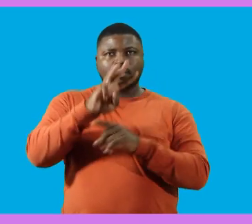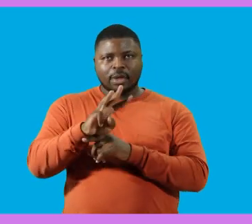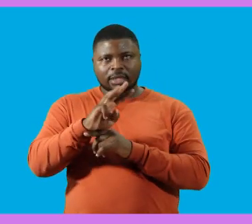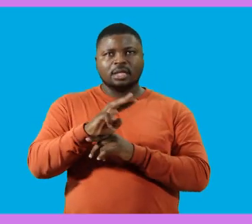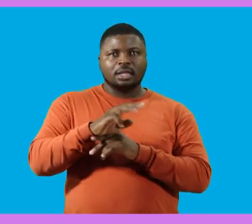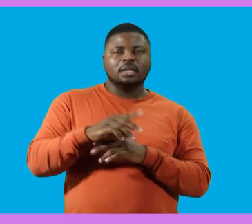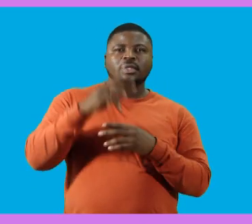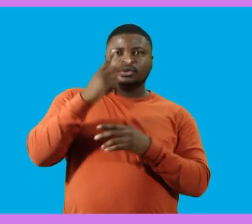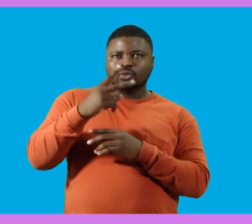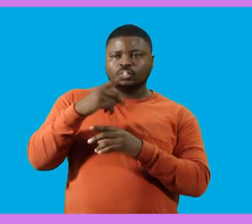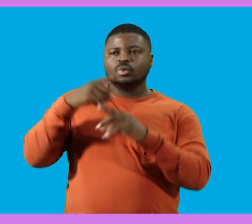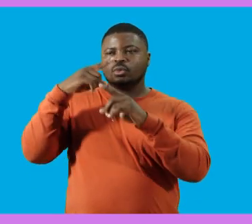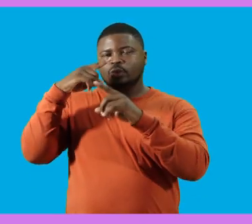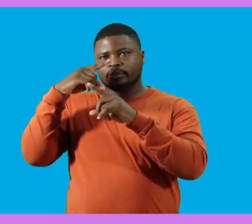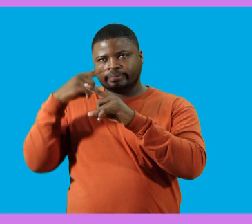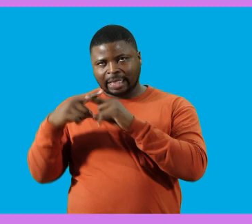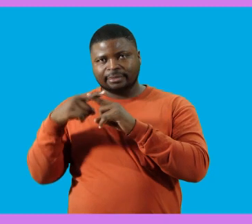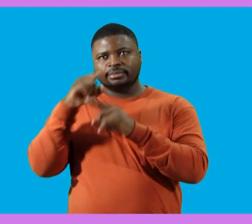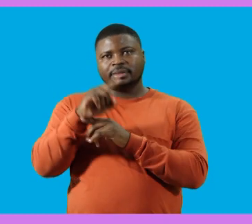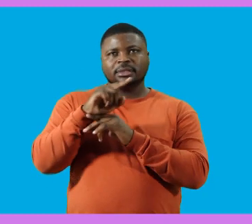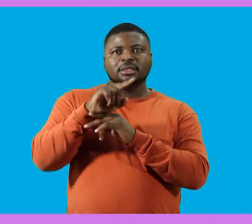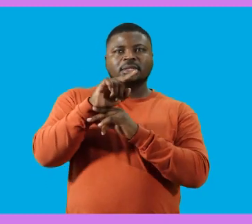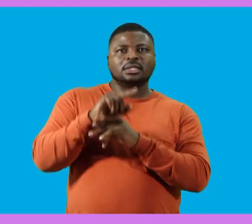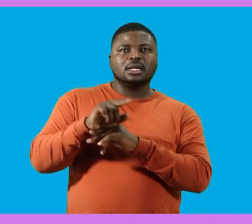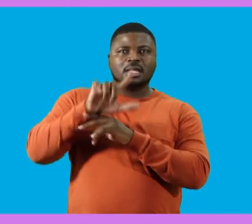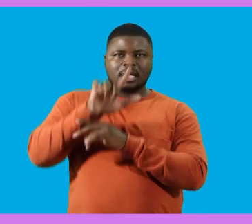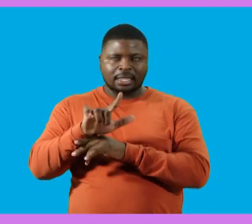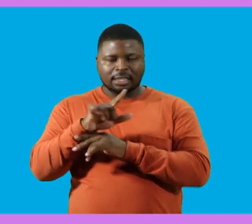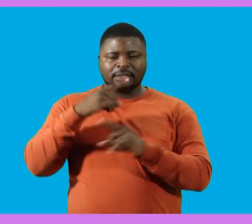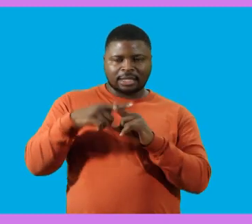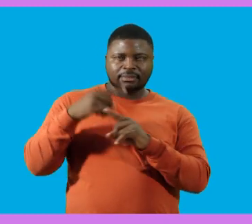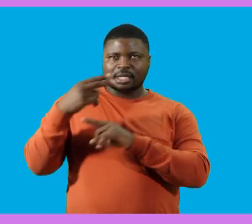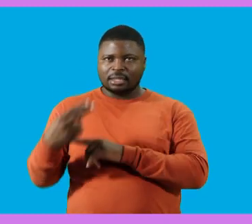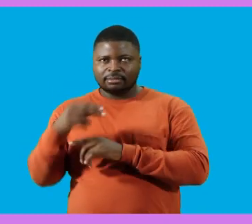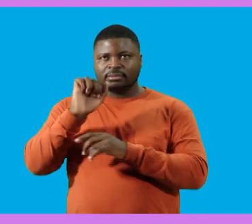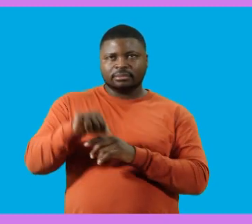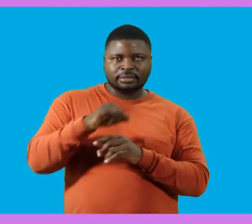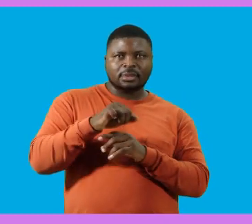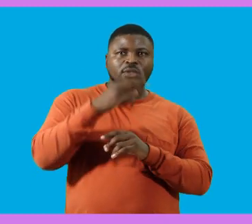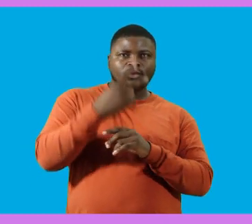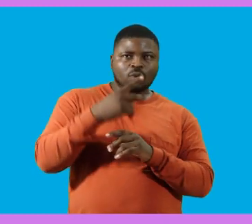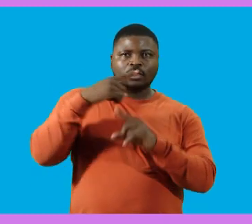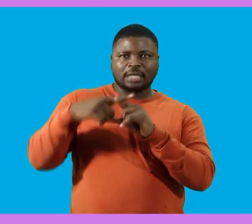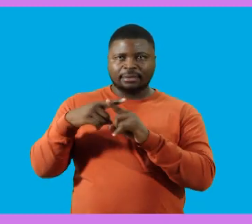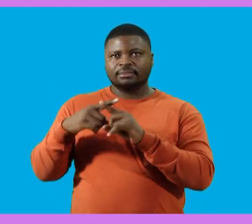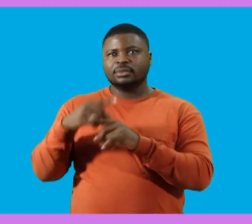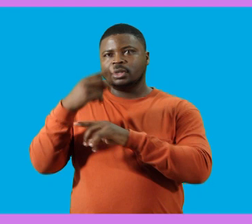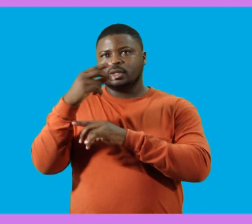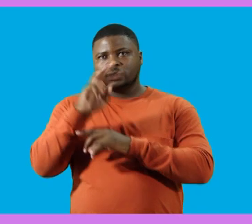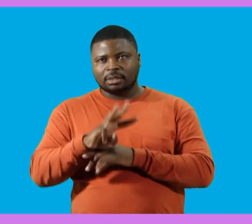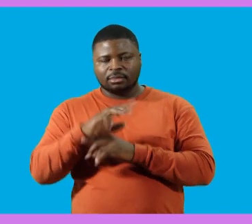and then the last one plus 2 times the width times the height. So it's going to be 2